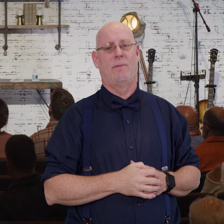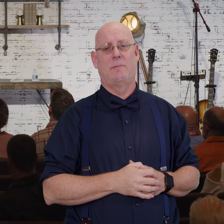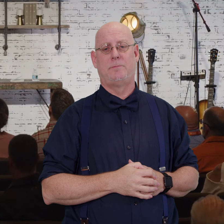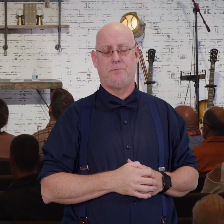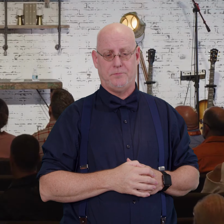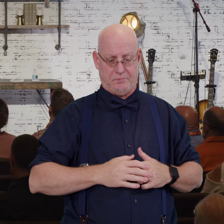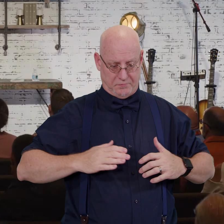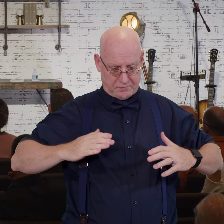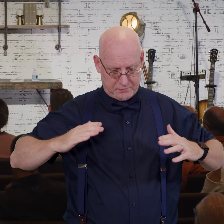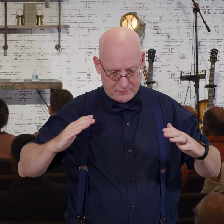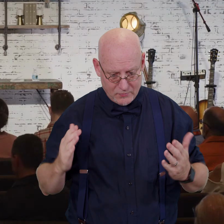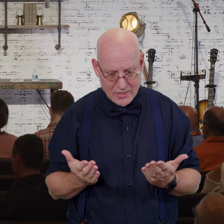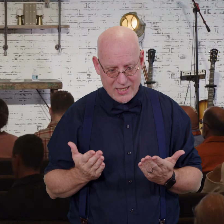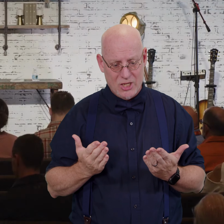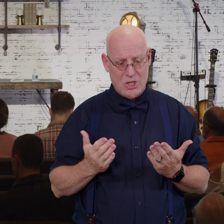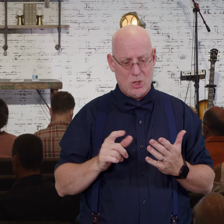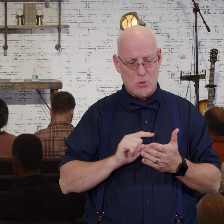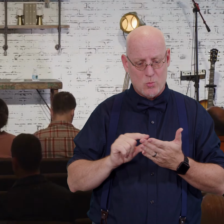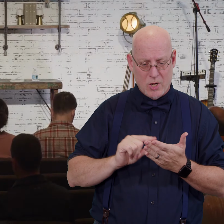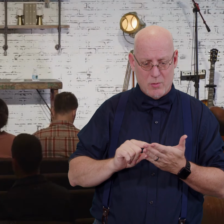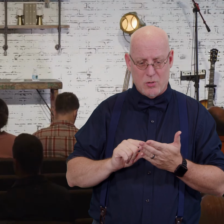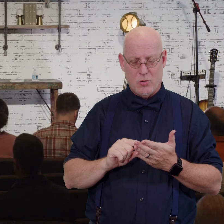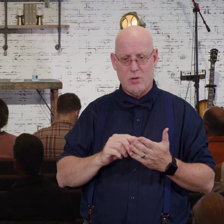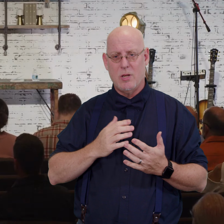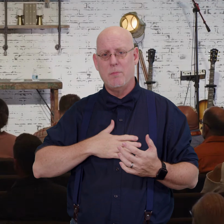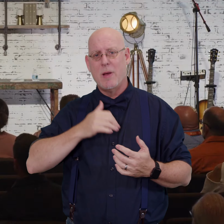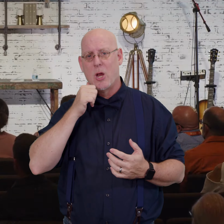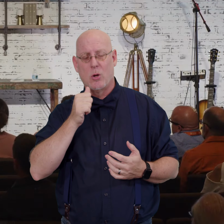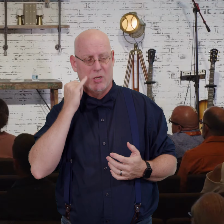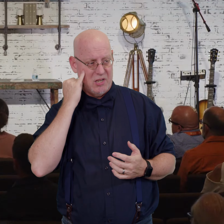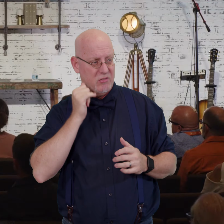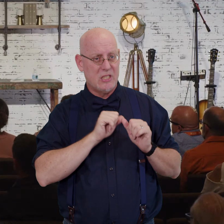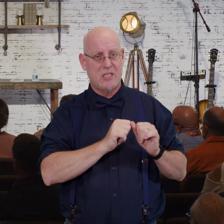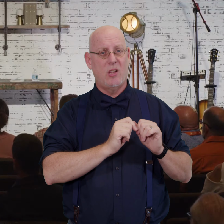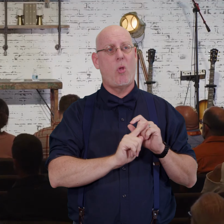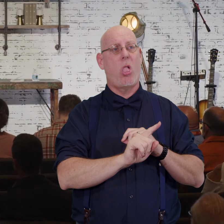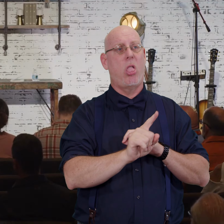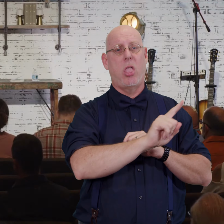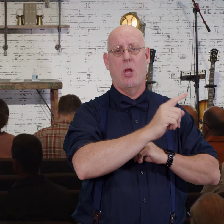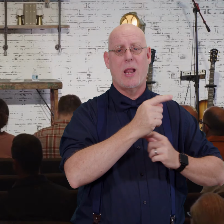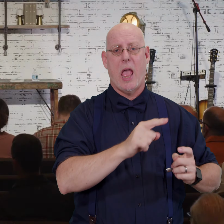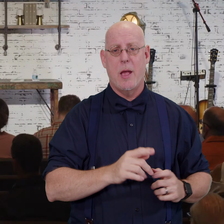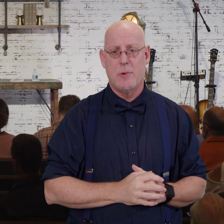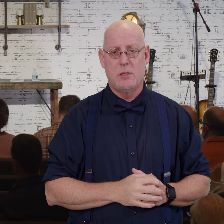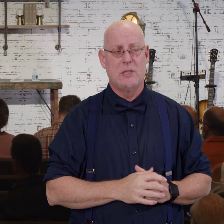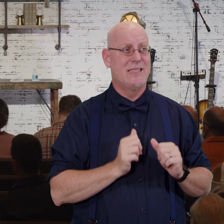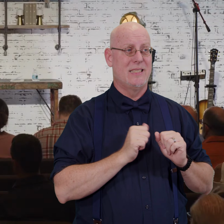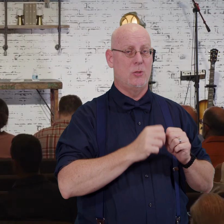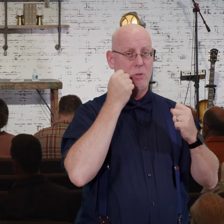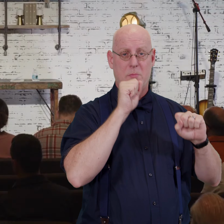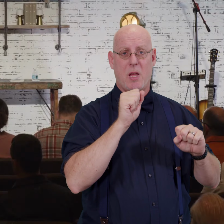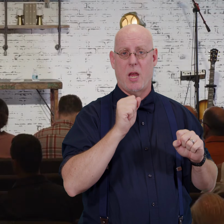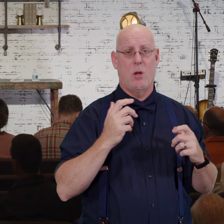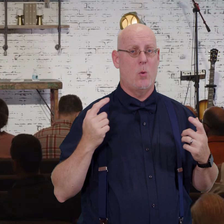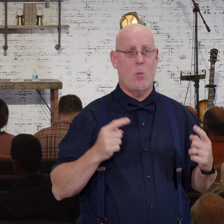Like here, like what happens to my little girl if she continues to wander off? She continues to